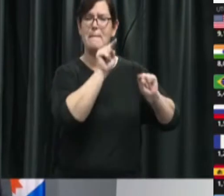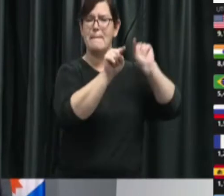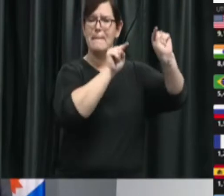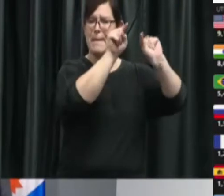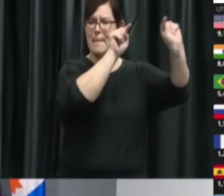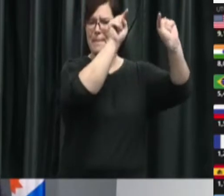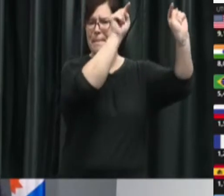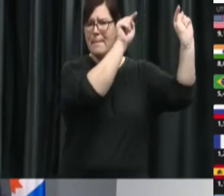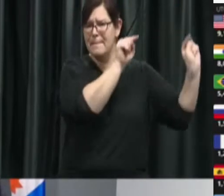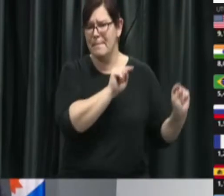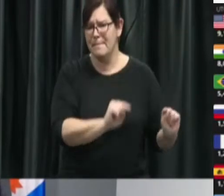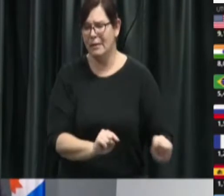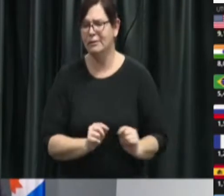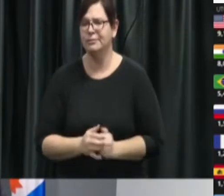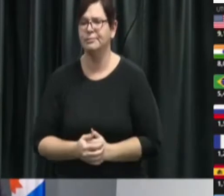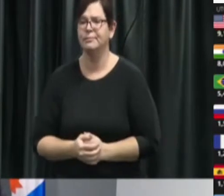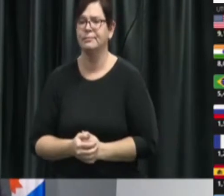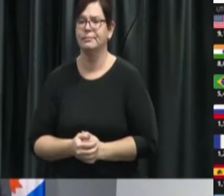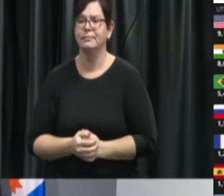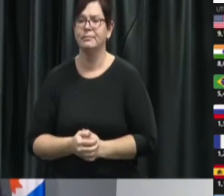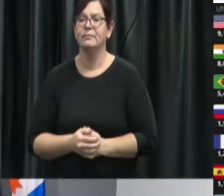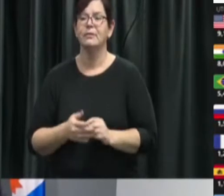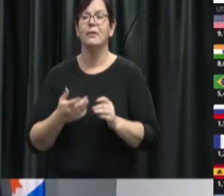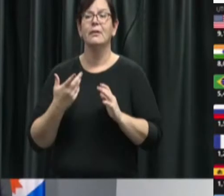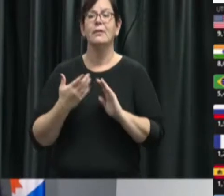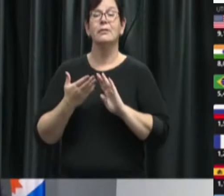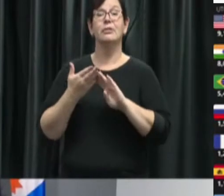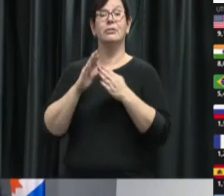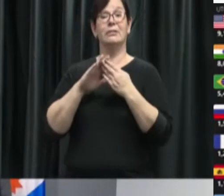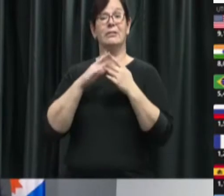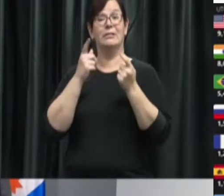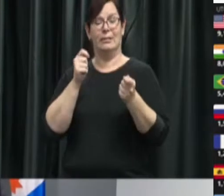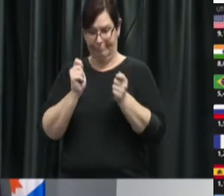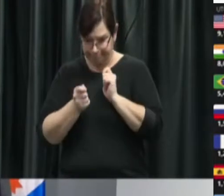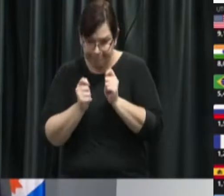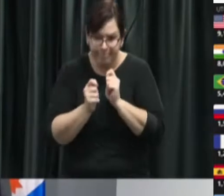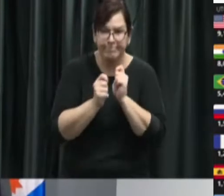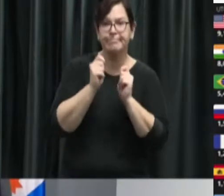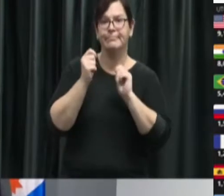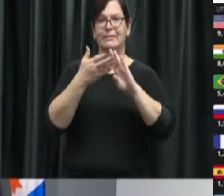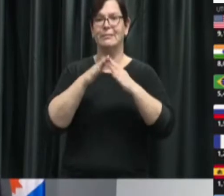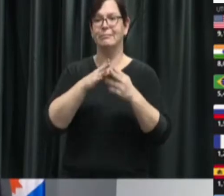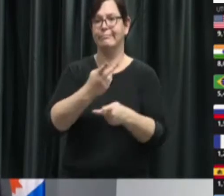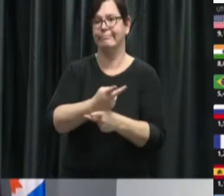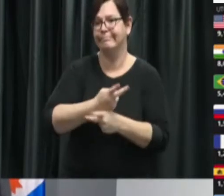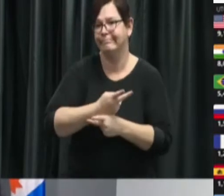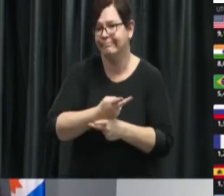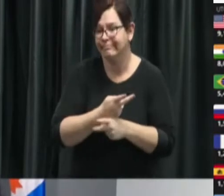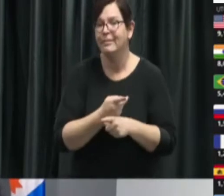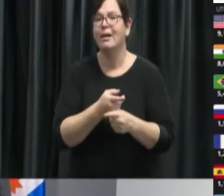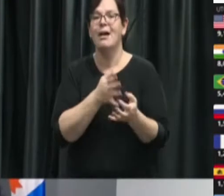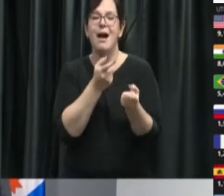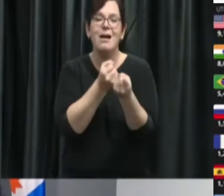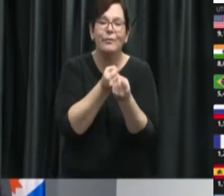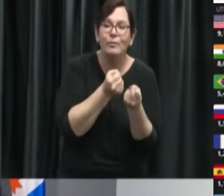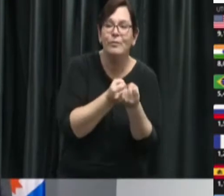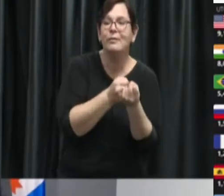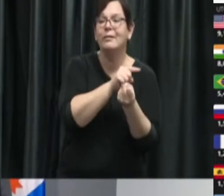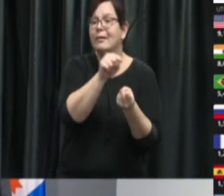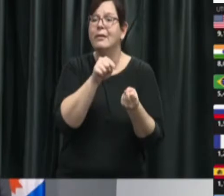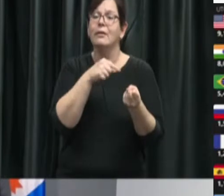The city has revised childcare fee subsidy policies to help families affected by COVID-19 by doing the following: increasing the number of